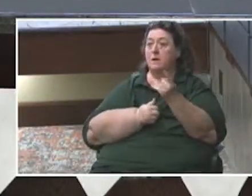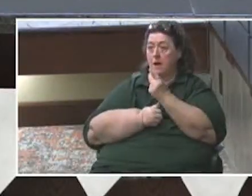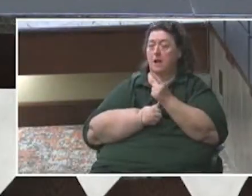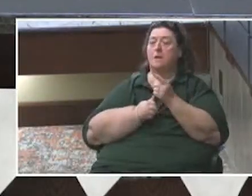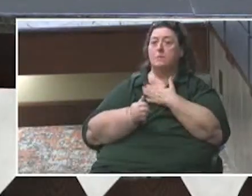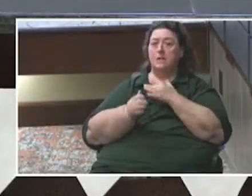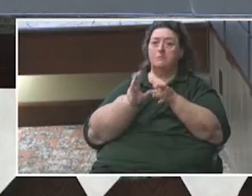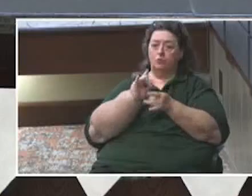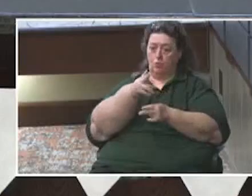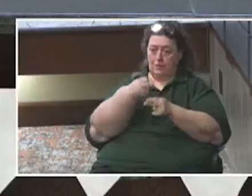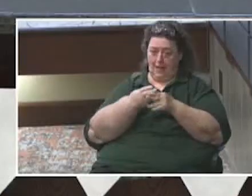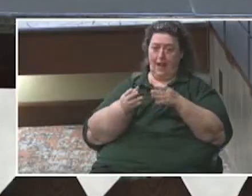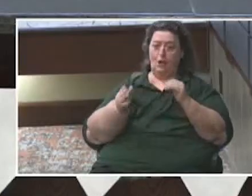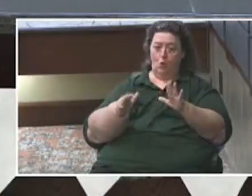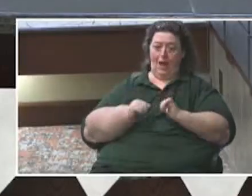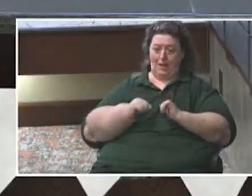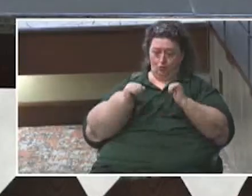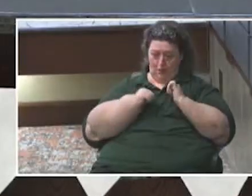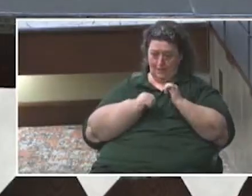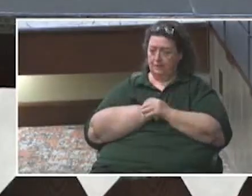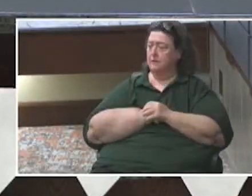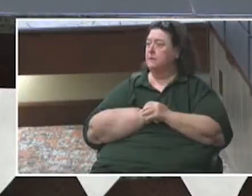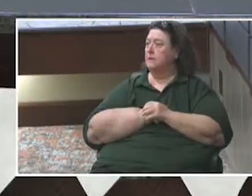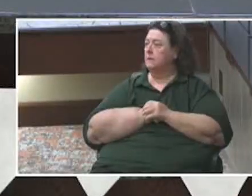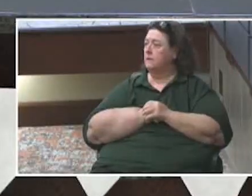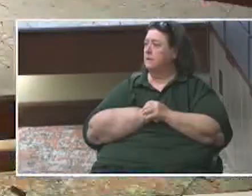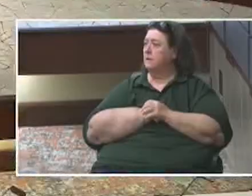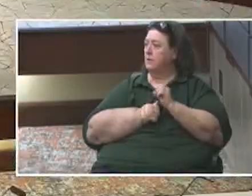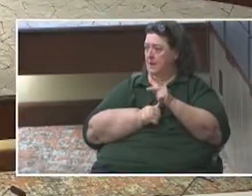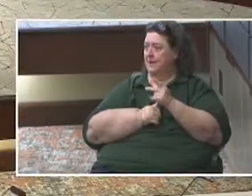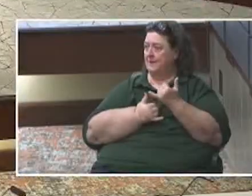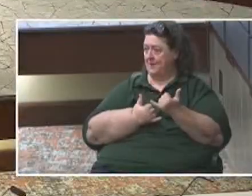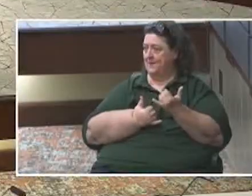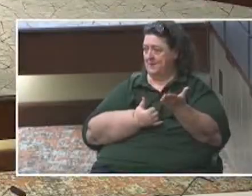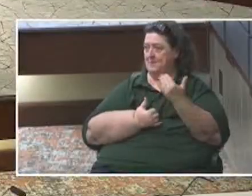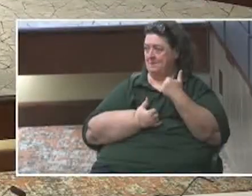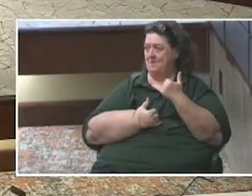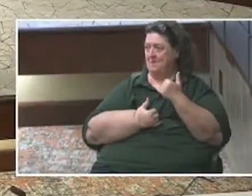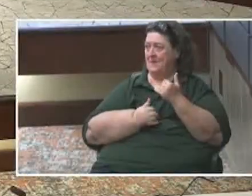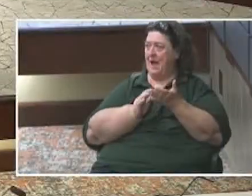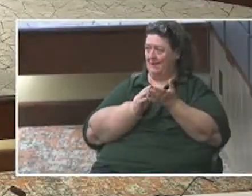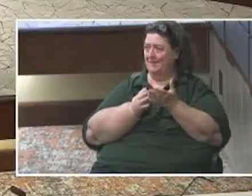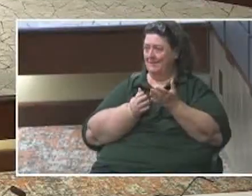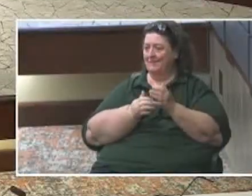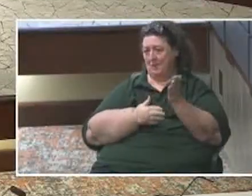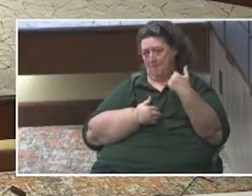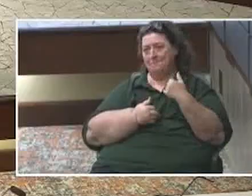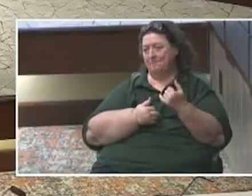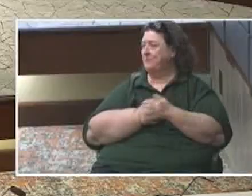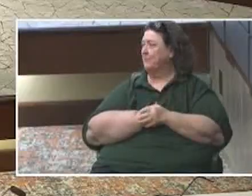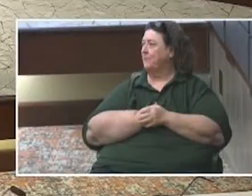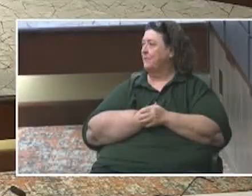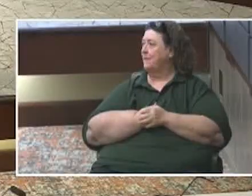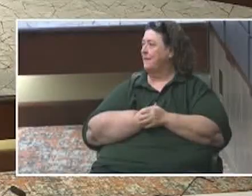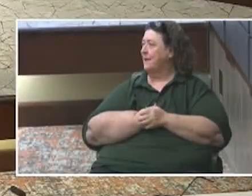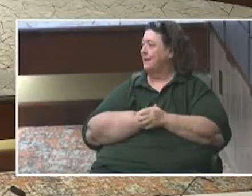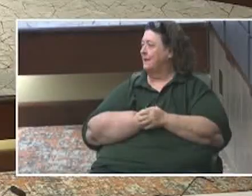and address for the record. And that card is, I'm sorry, Mr. DeLeon, now you may approach the podium. I had to do all